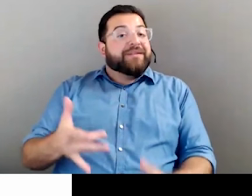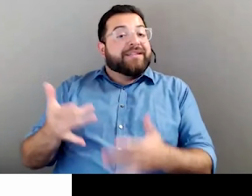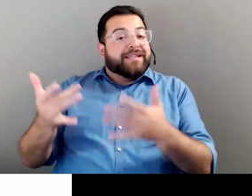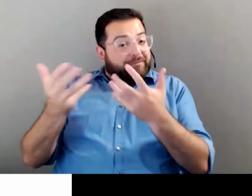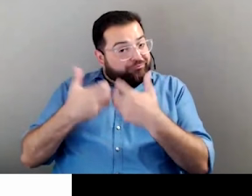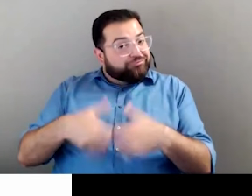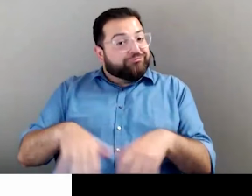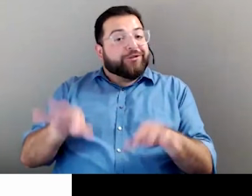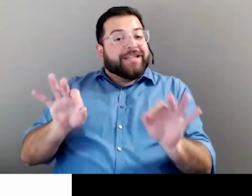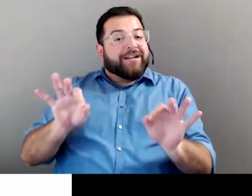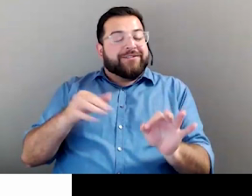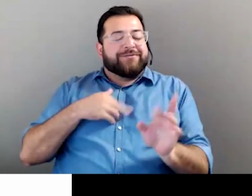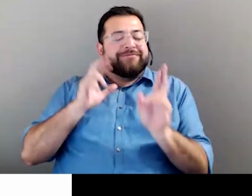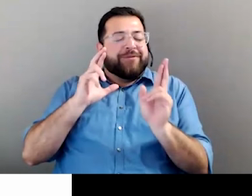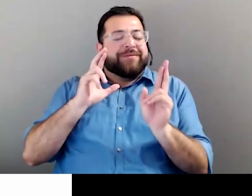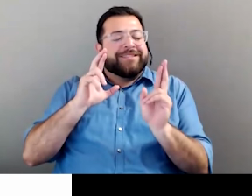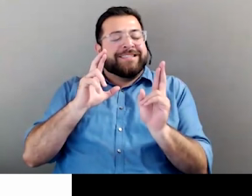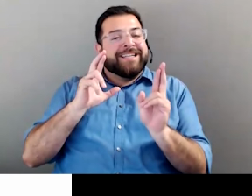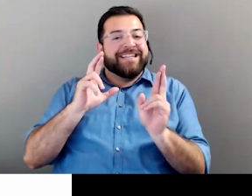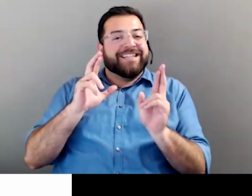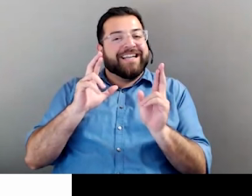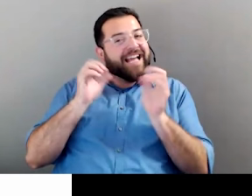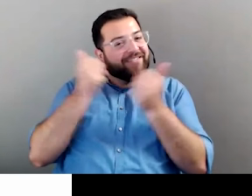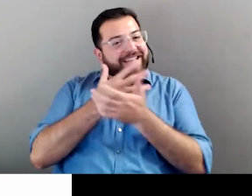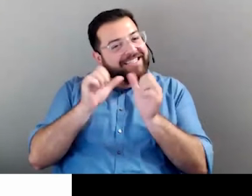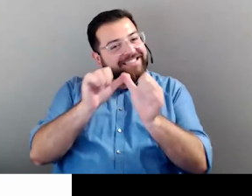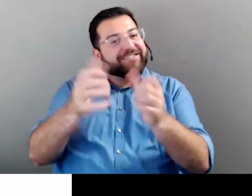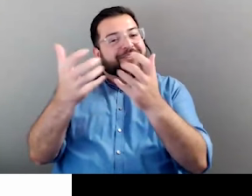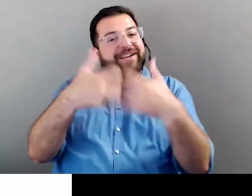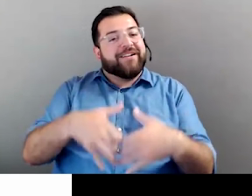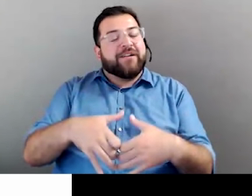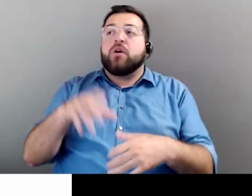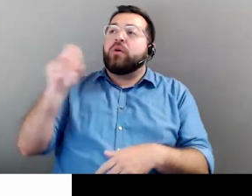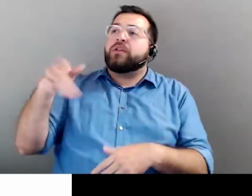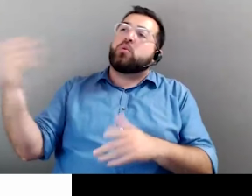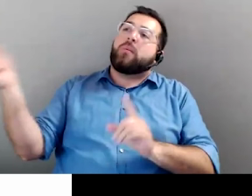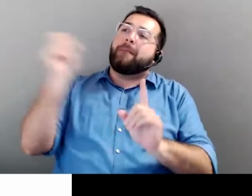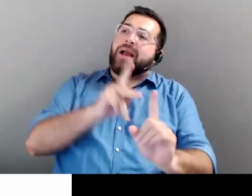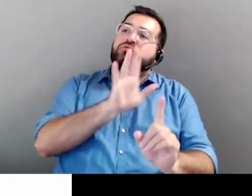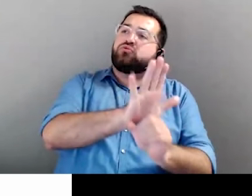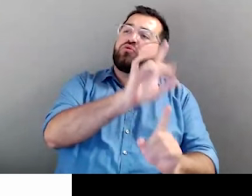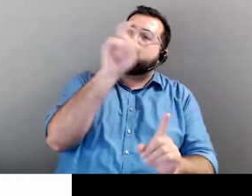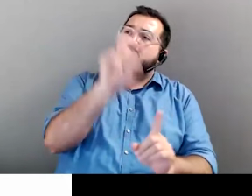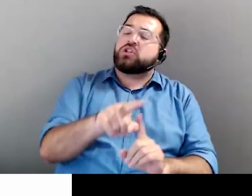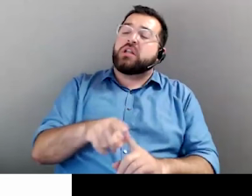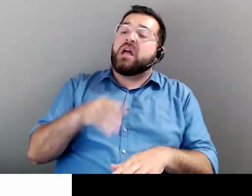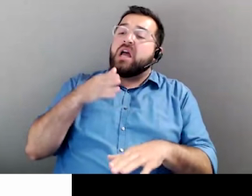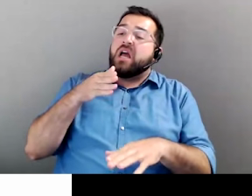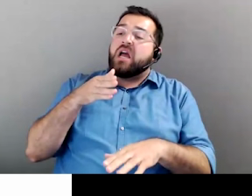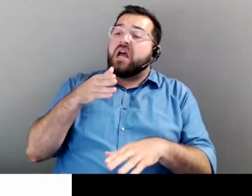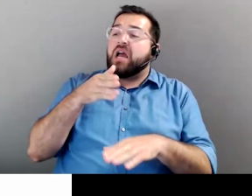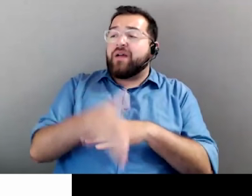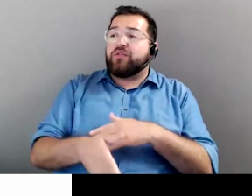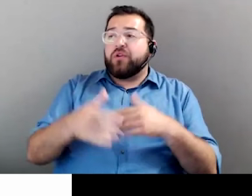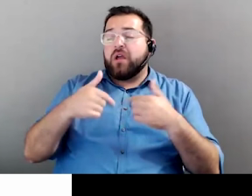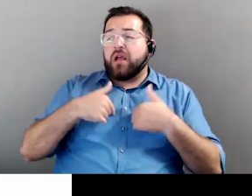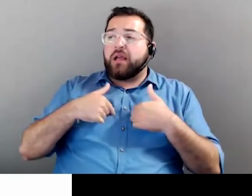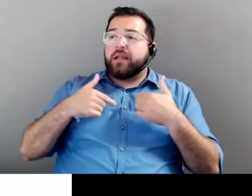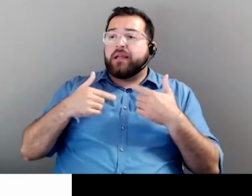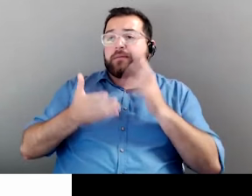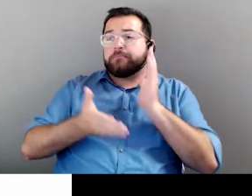hoping that it still works out. Okay, so then going back to her question, Mhm. once you've fulfilled quote unquote your Title